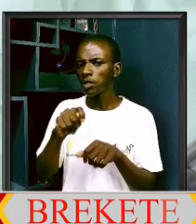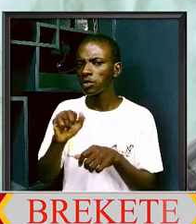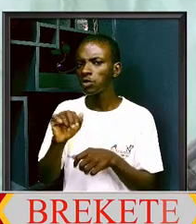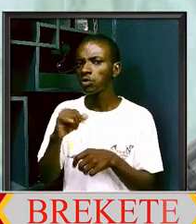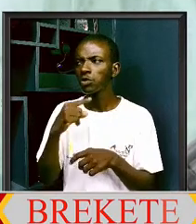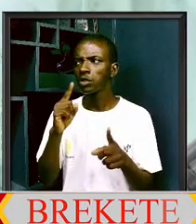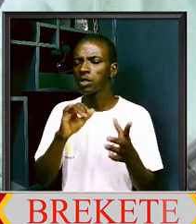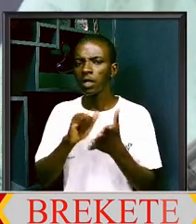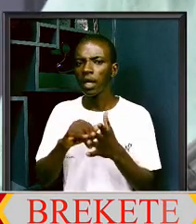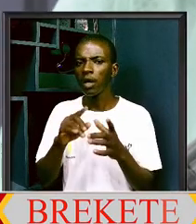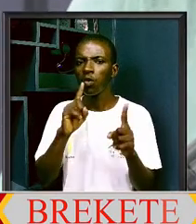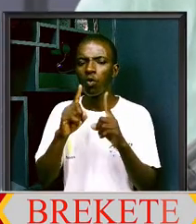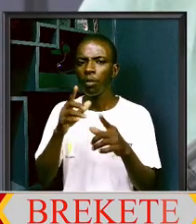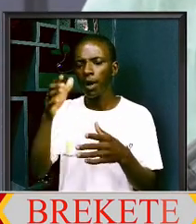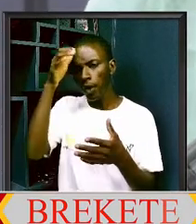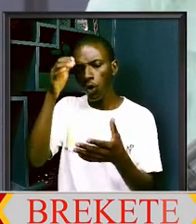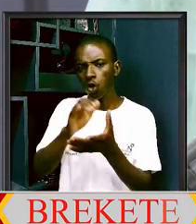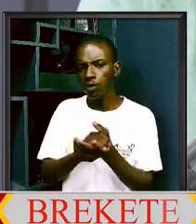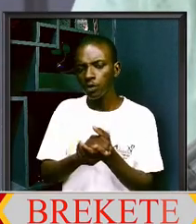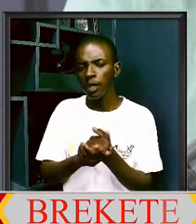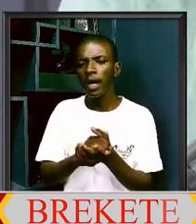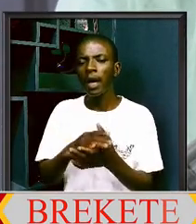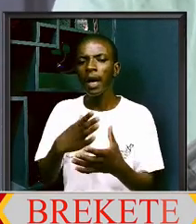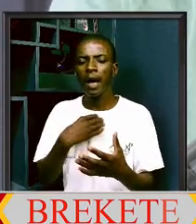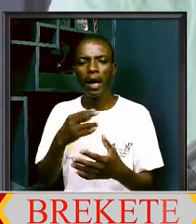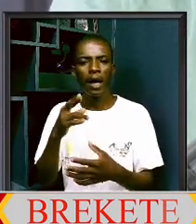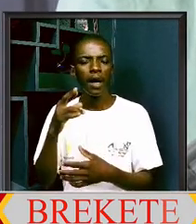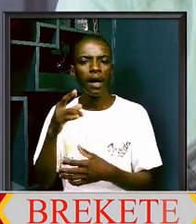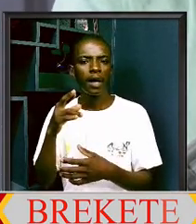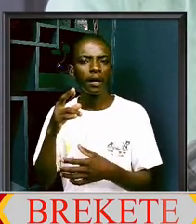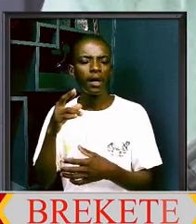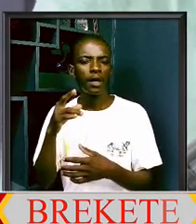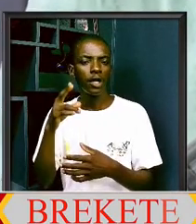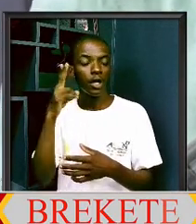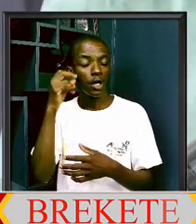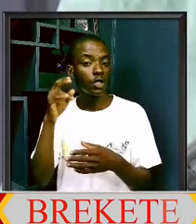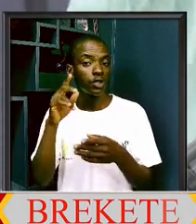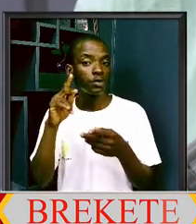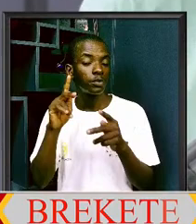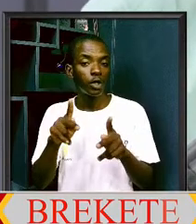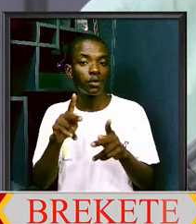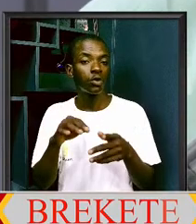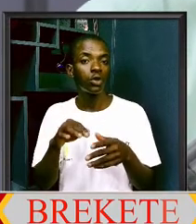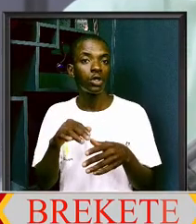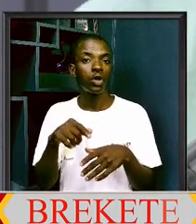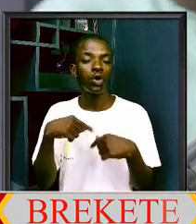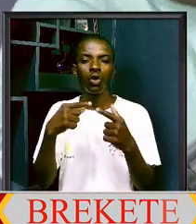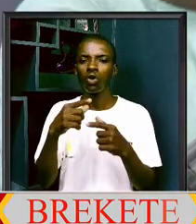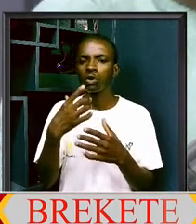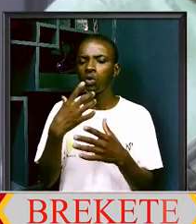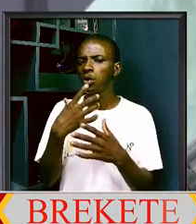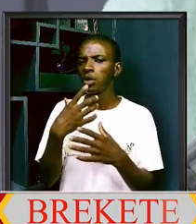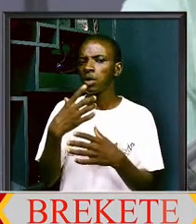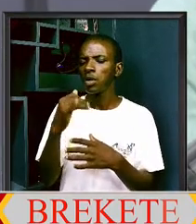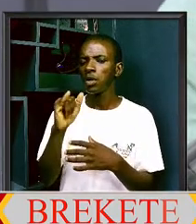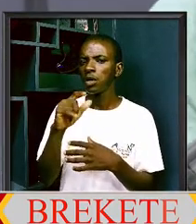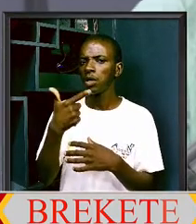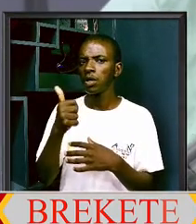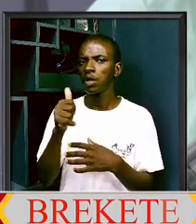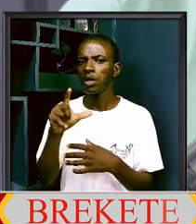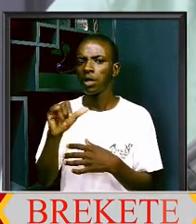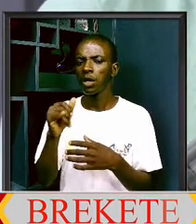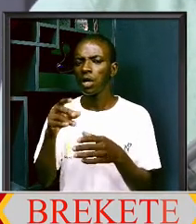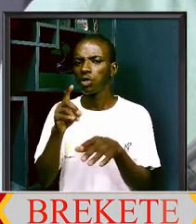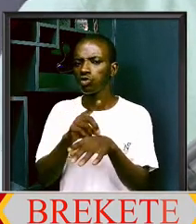say that woman husband and and and people say now illegal Duty then go this